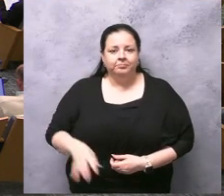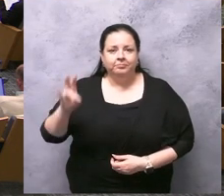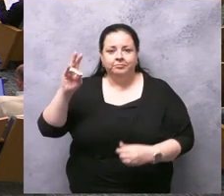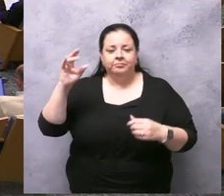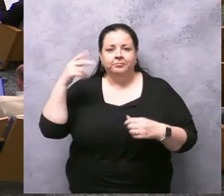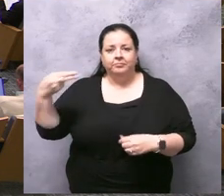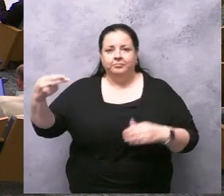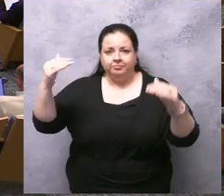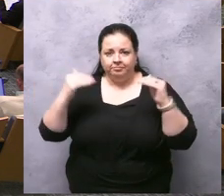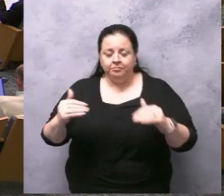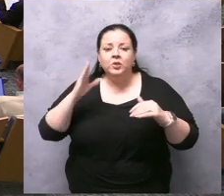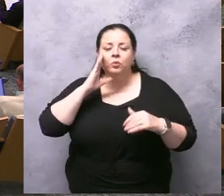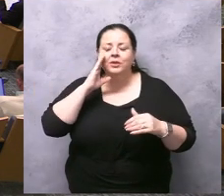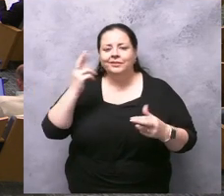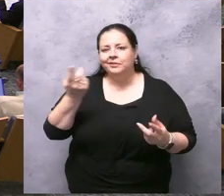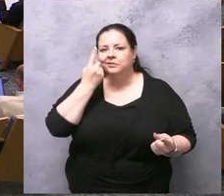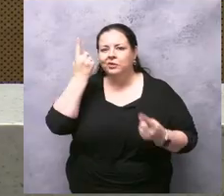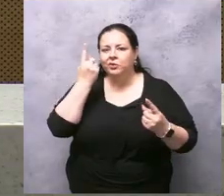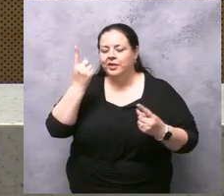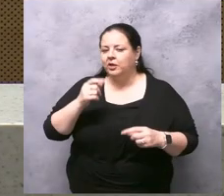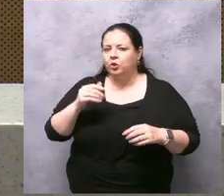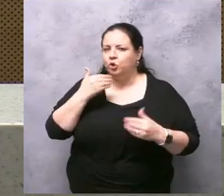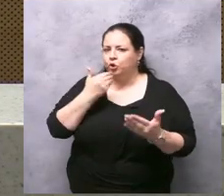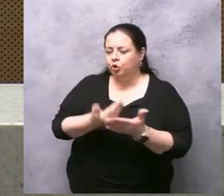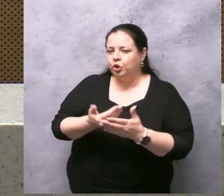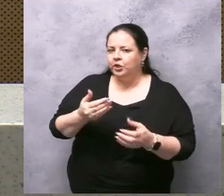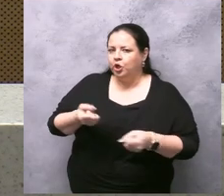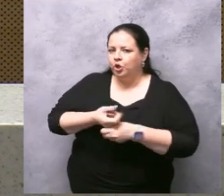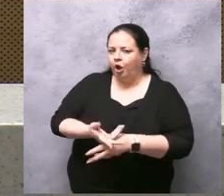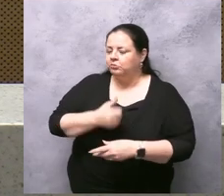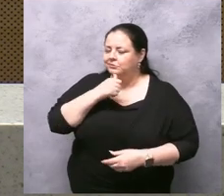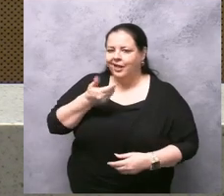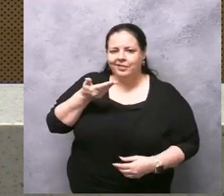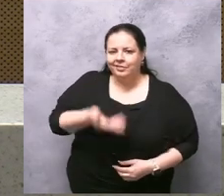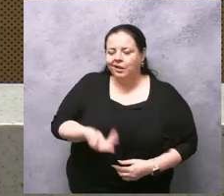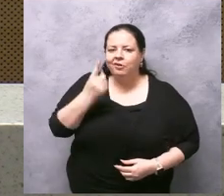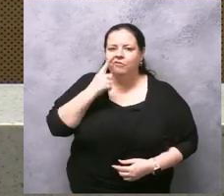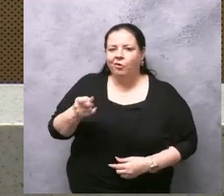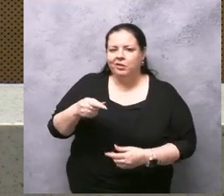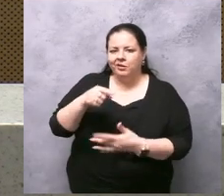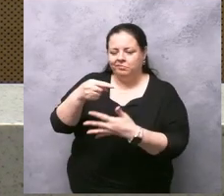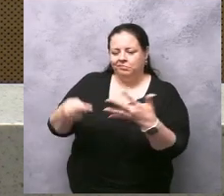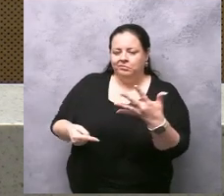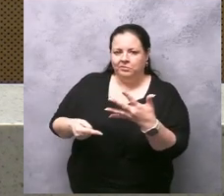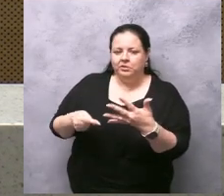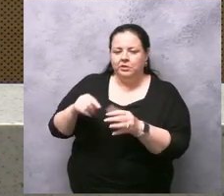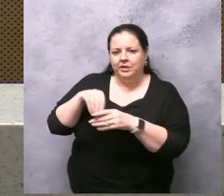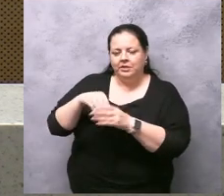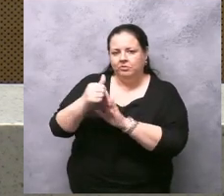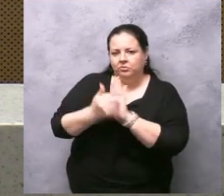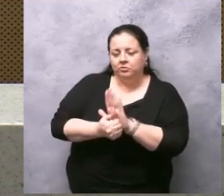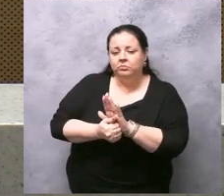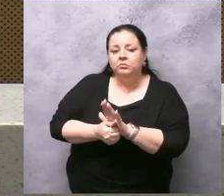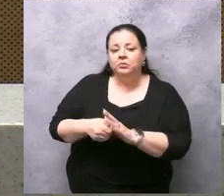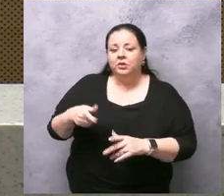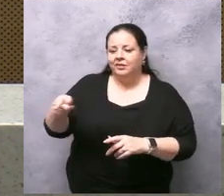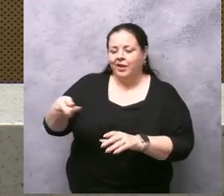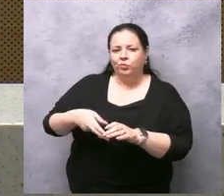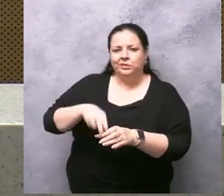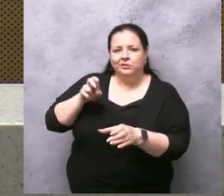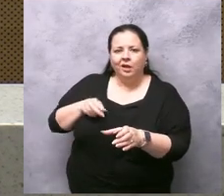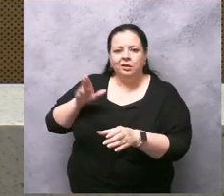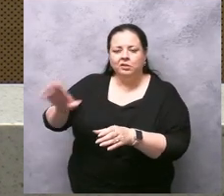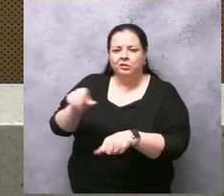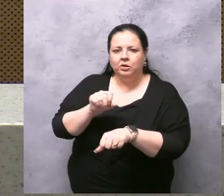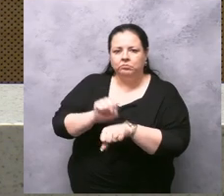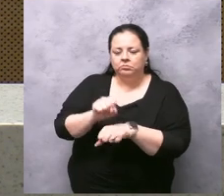7H, the board consider making termination that good cause does not exist as required by law for the individuals listed in the board agenda to resign their respective